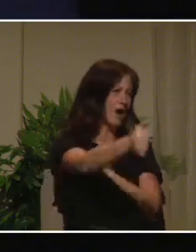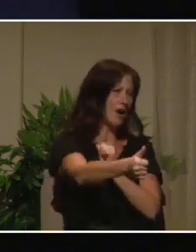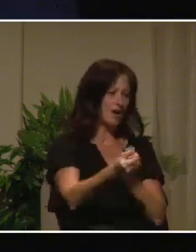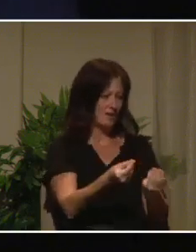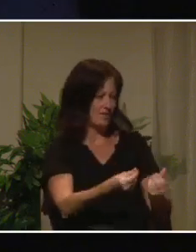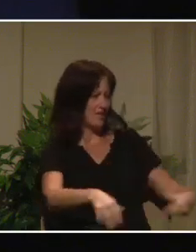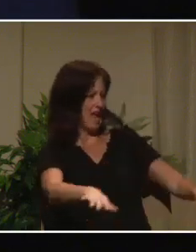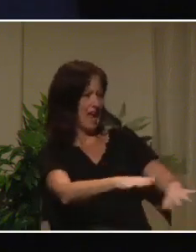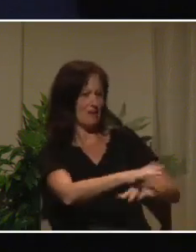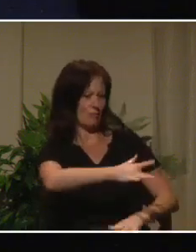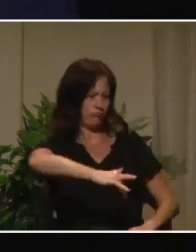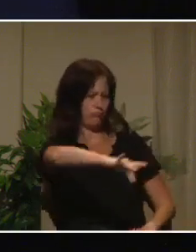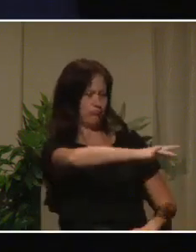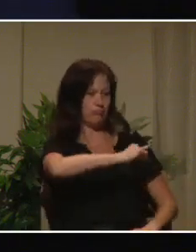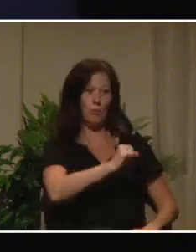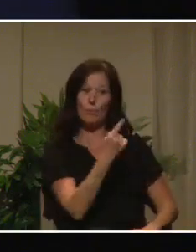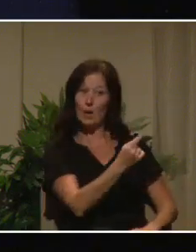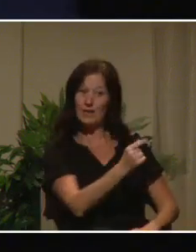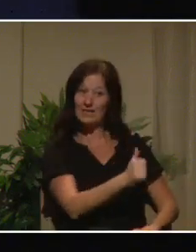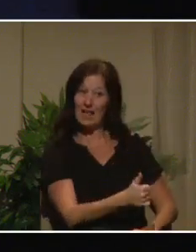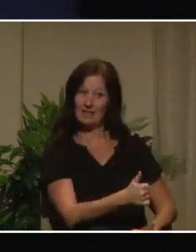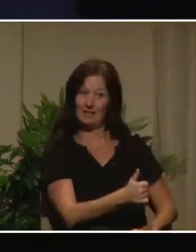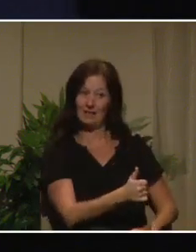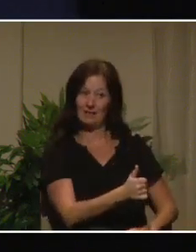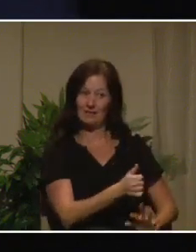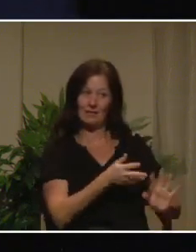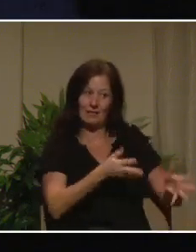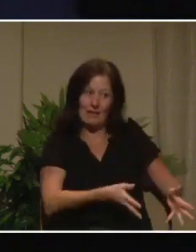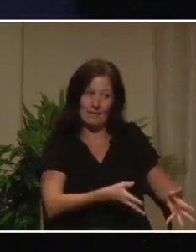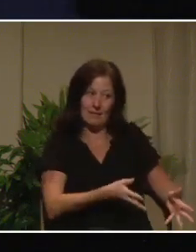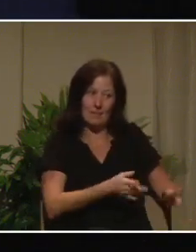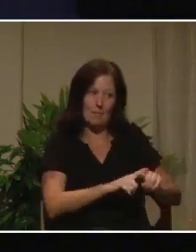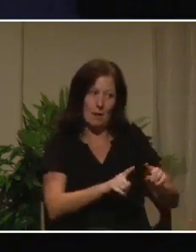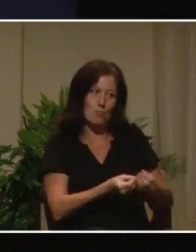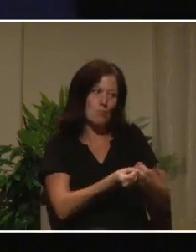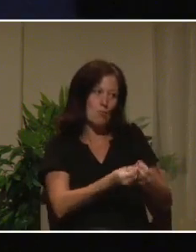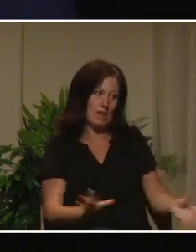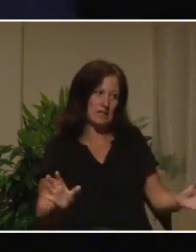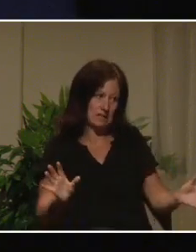though a tenth remains in the land, it will again be laid waste.